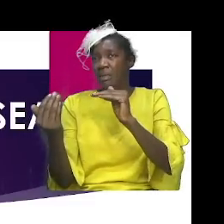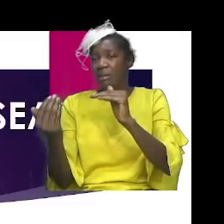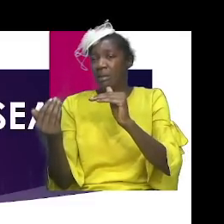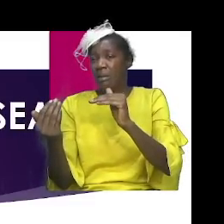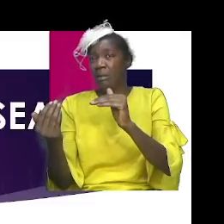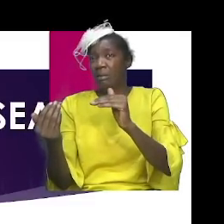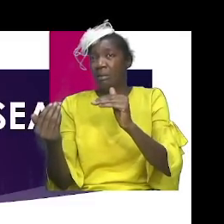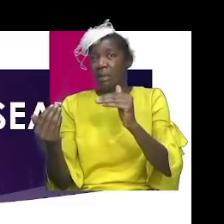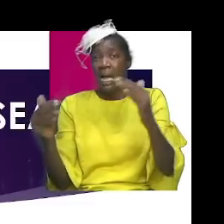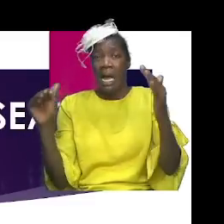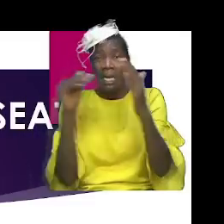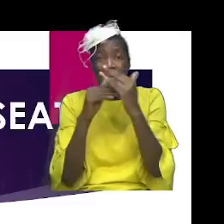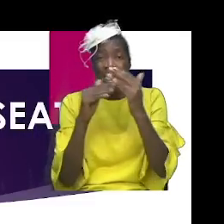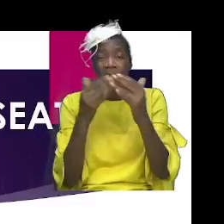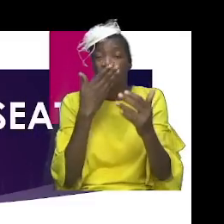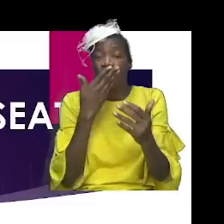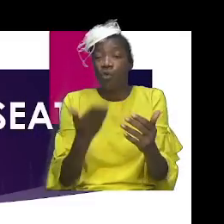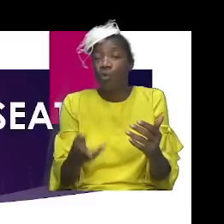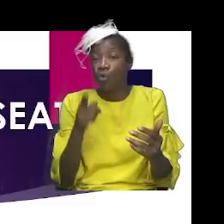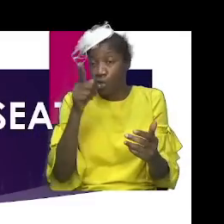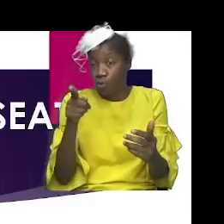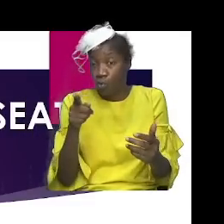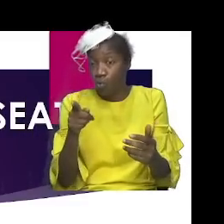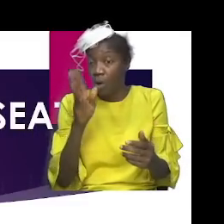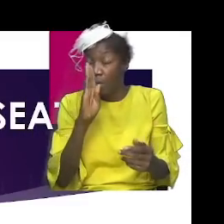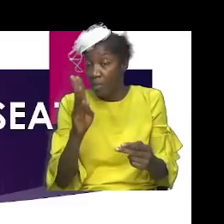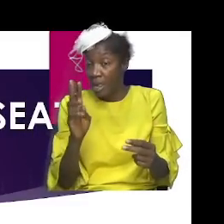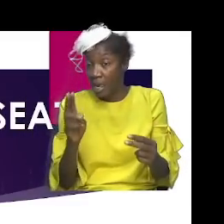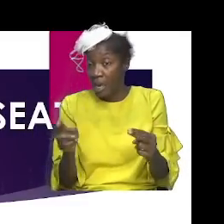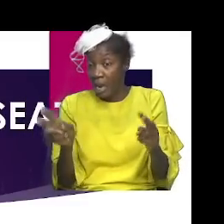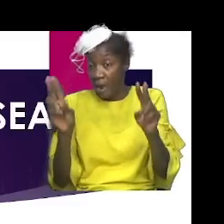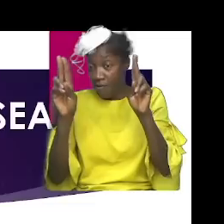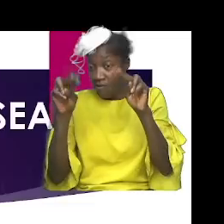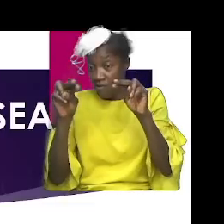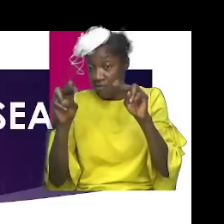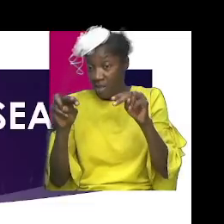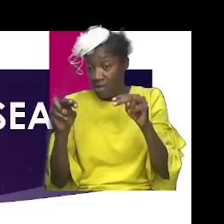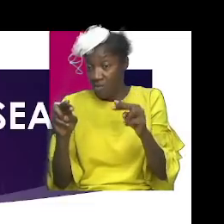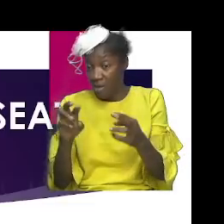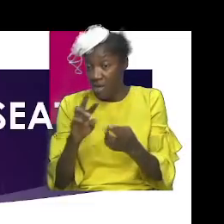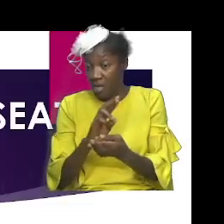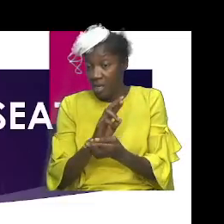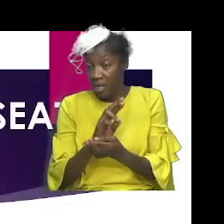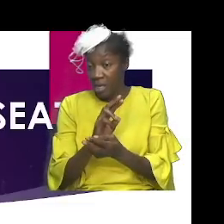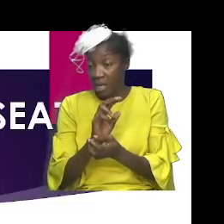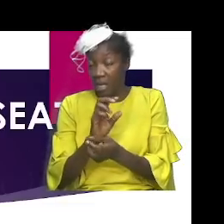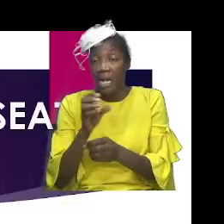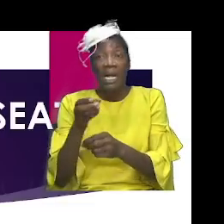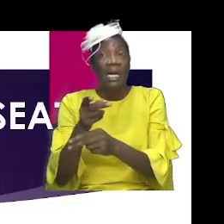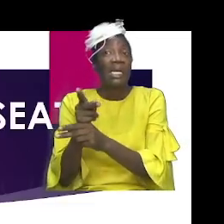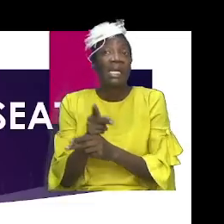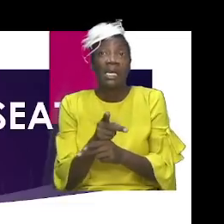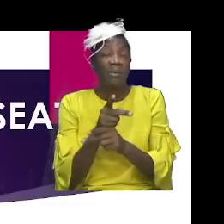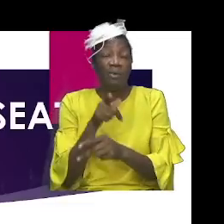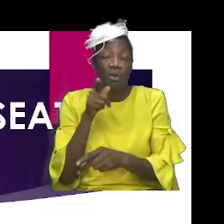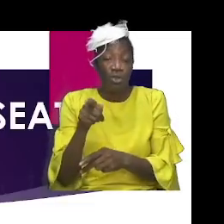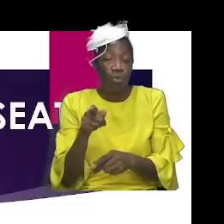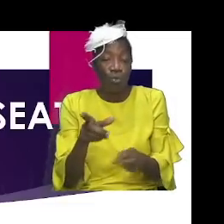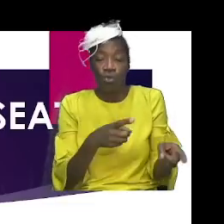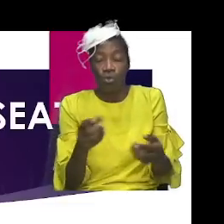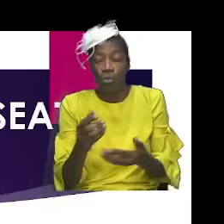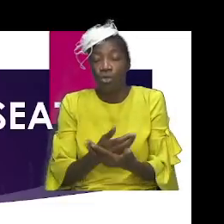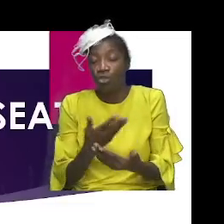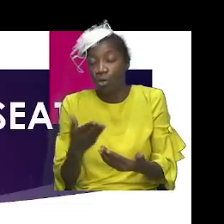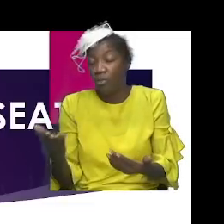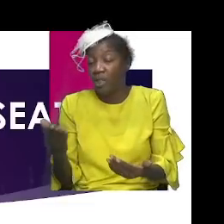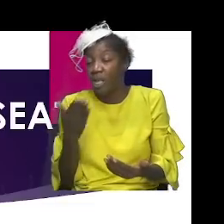but what this is to say, that we must be very careful, because even though we may be doing something good, we may also